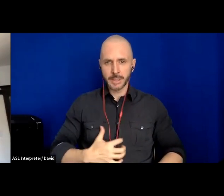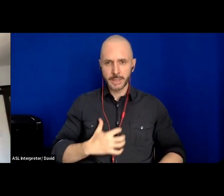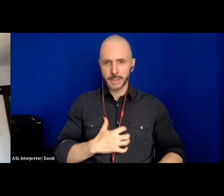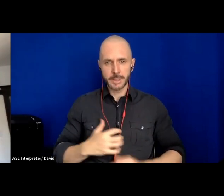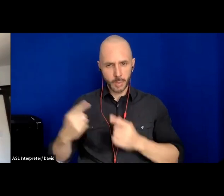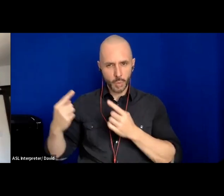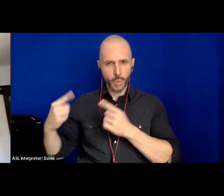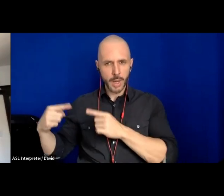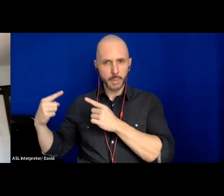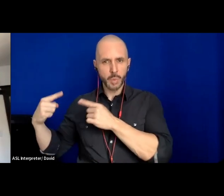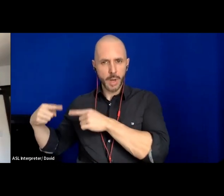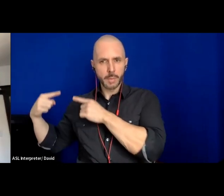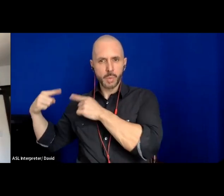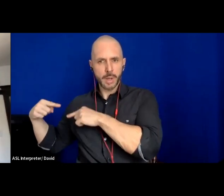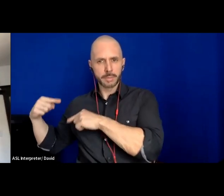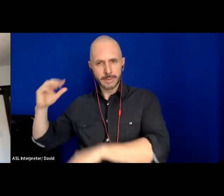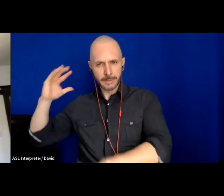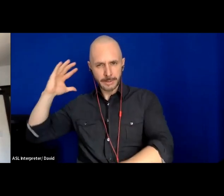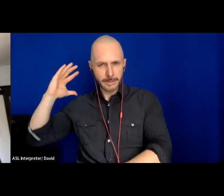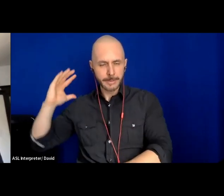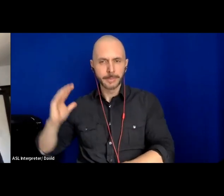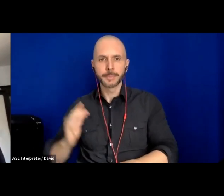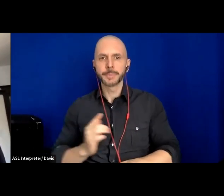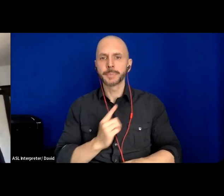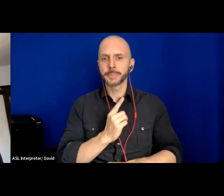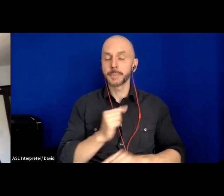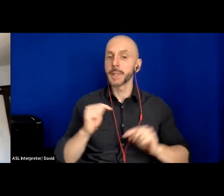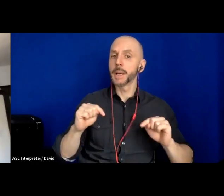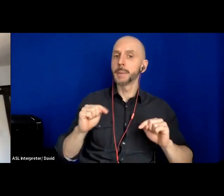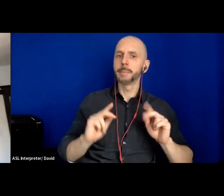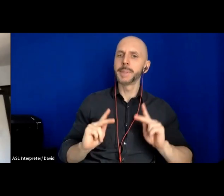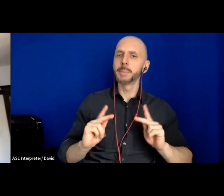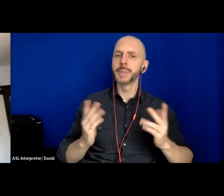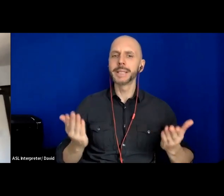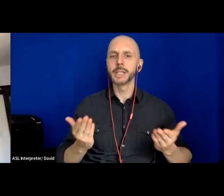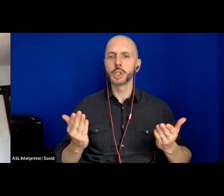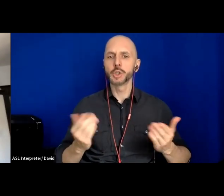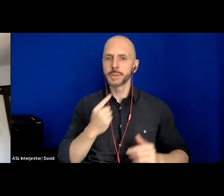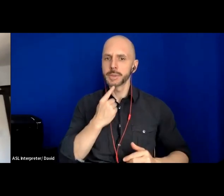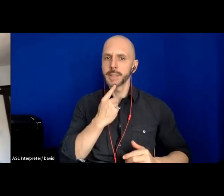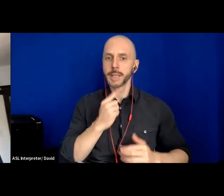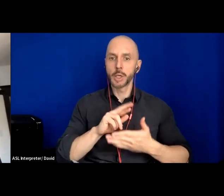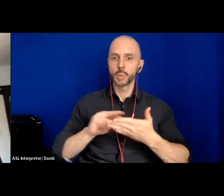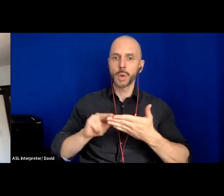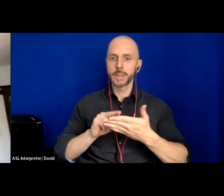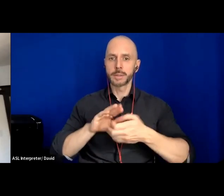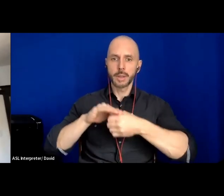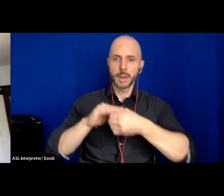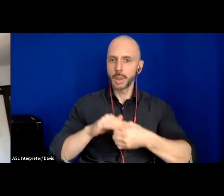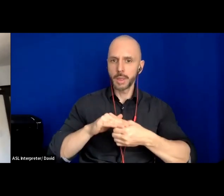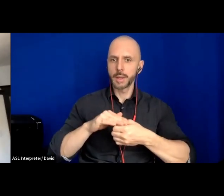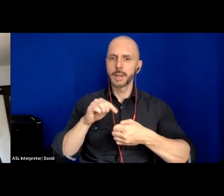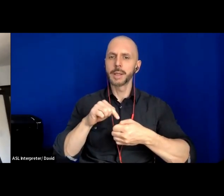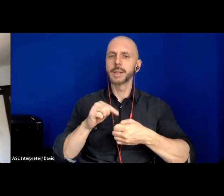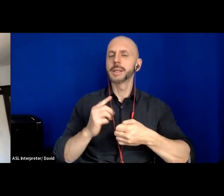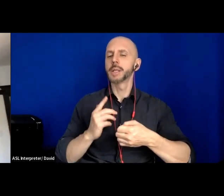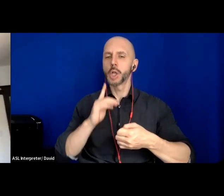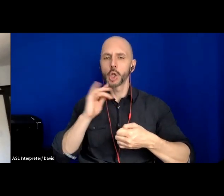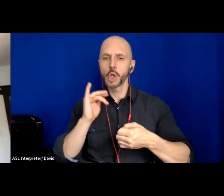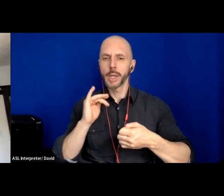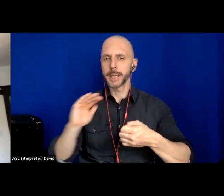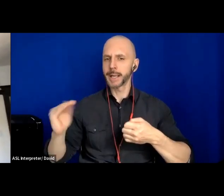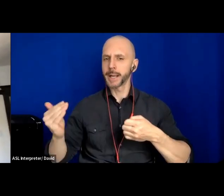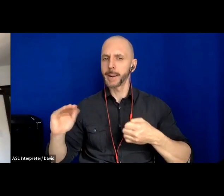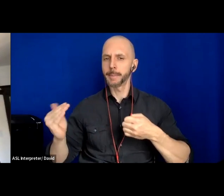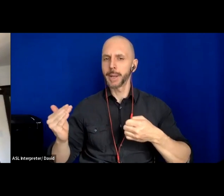maybe it's been in the chat so far, is people say here in Canada, it's a bit more subtle, right? Or it's not as in your face. But the argument then is